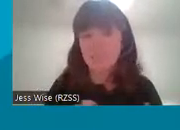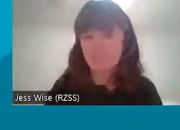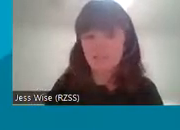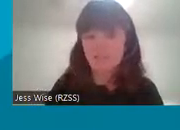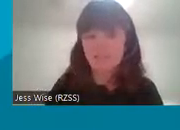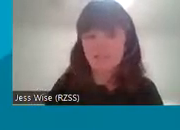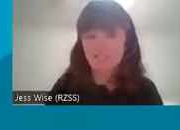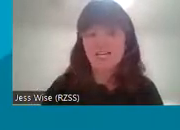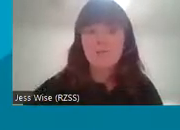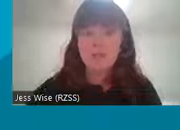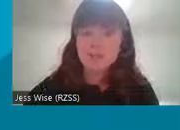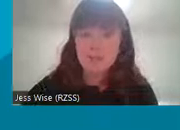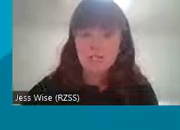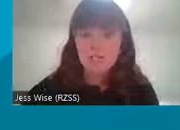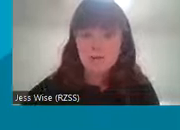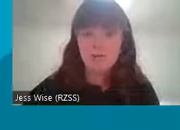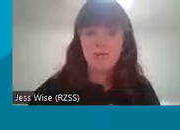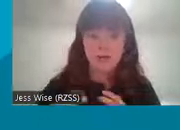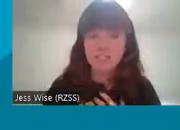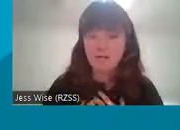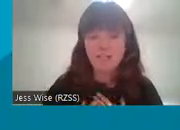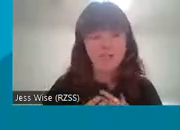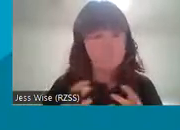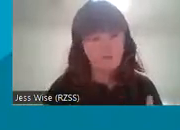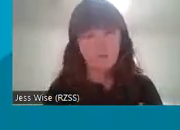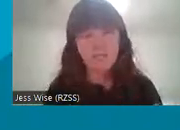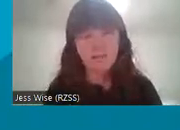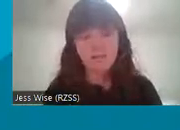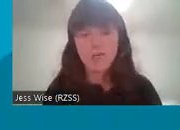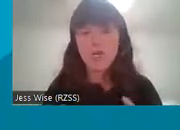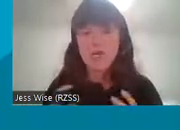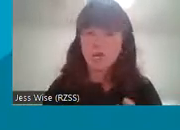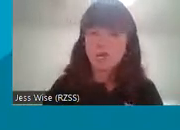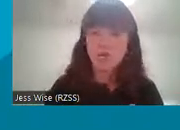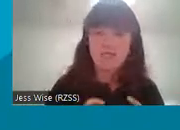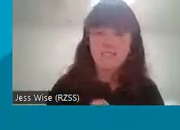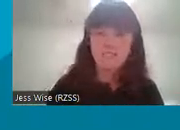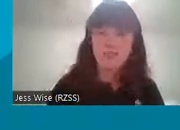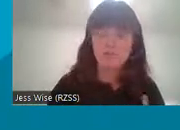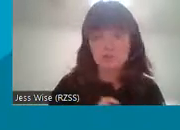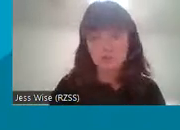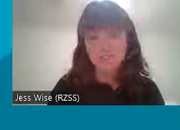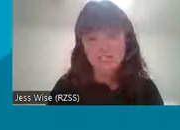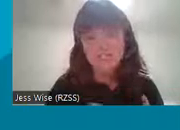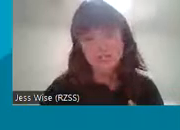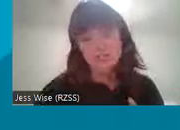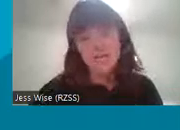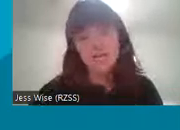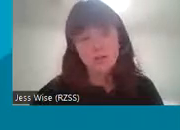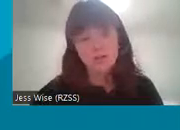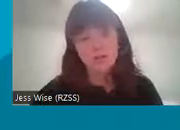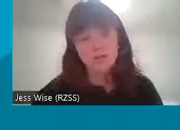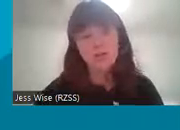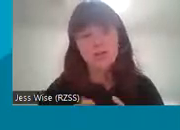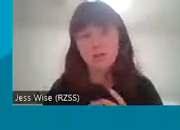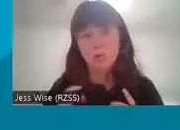expectation and experience. And this was quite difficult for us to manage. Obviously, it was complete unknown, but also quite difficult for the volunteers to sort of take